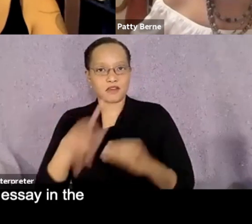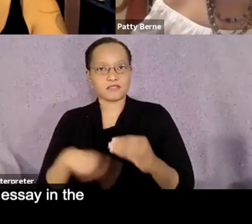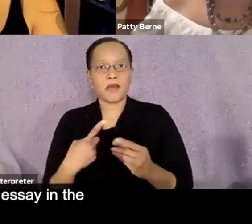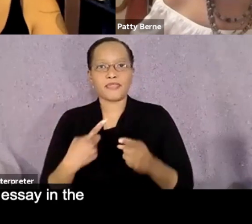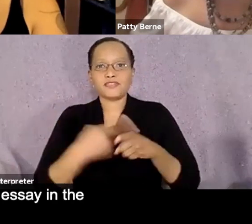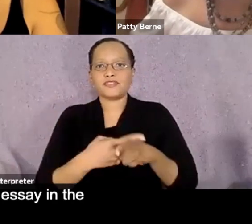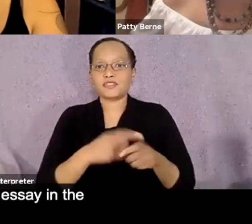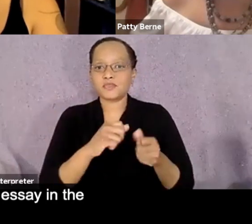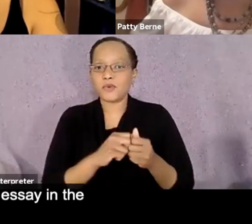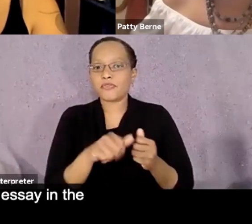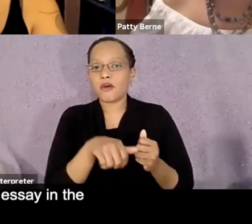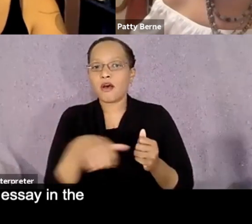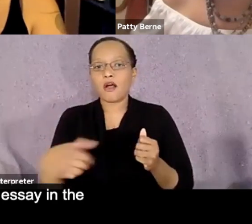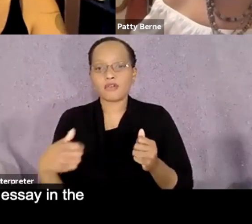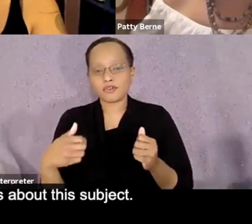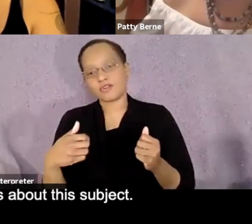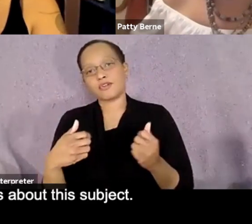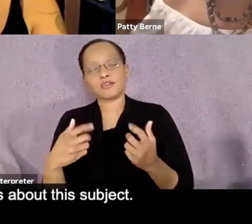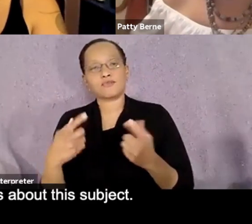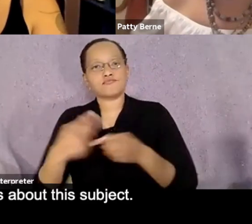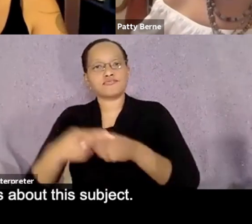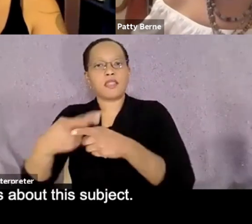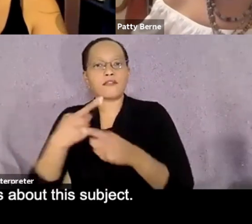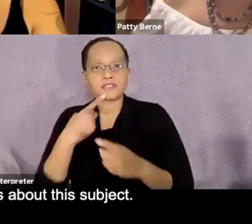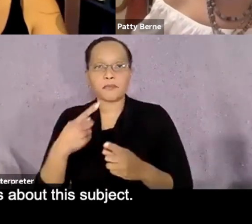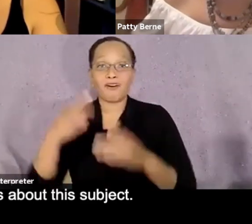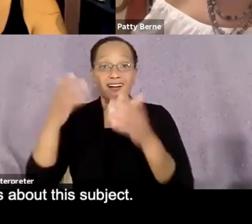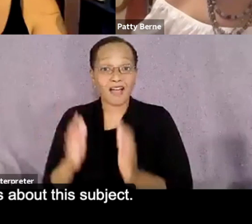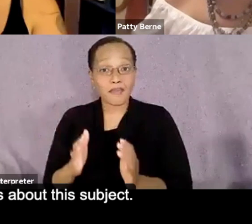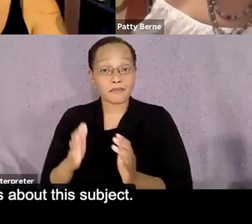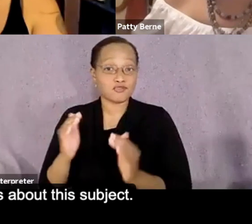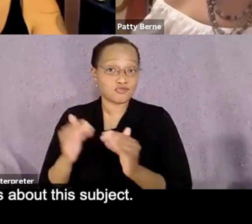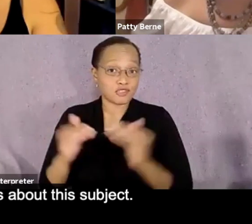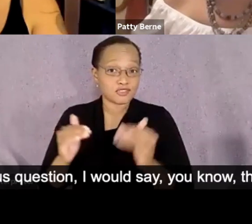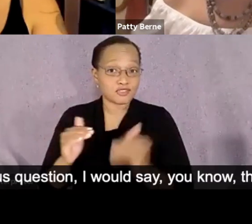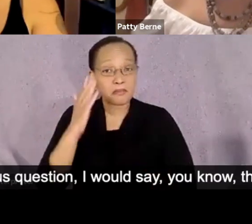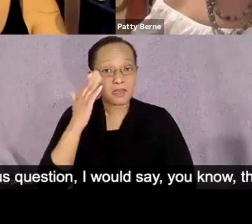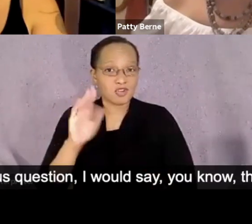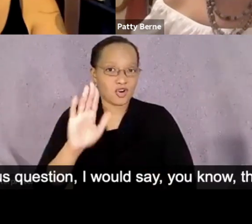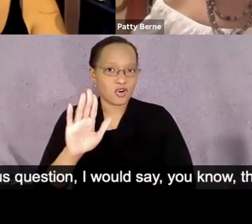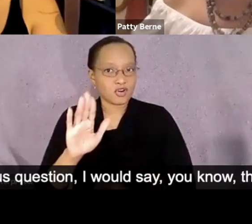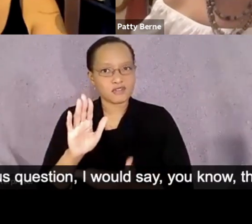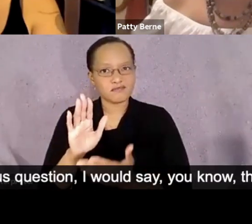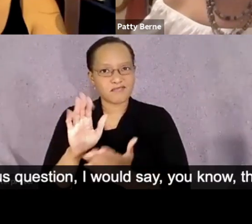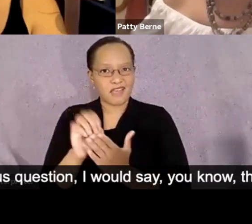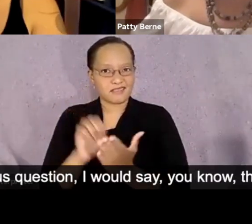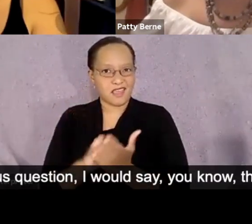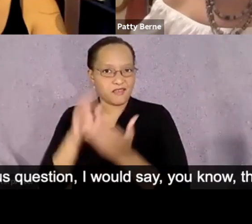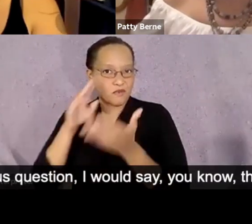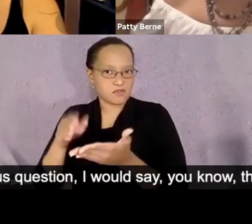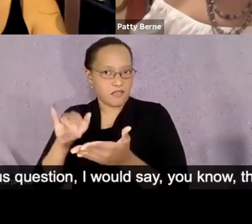disability justice, as our essay did the anthology was about this subject. But just to back up a little bit